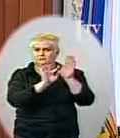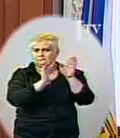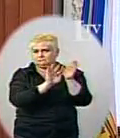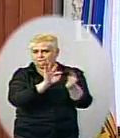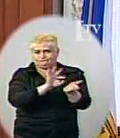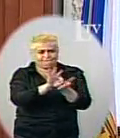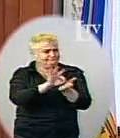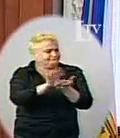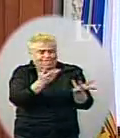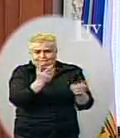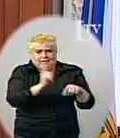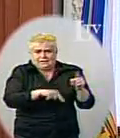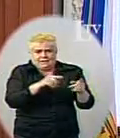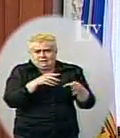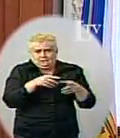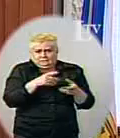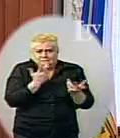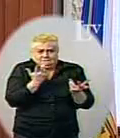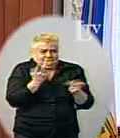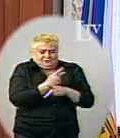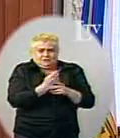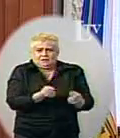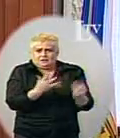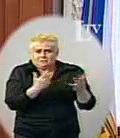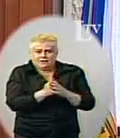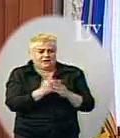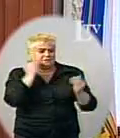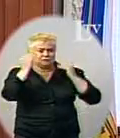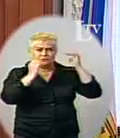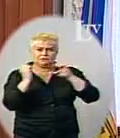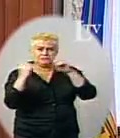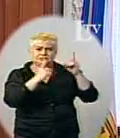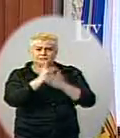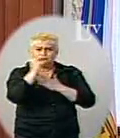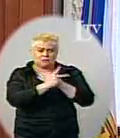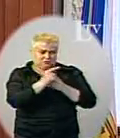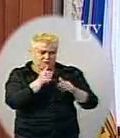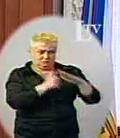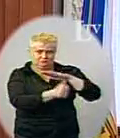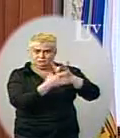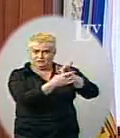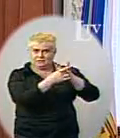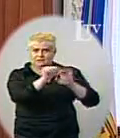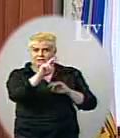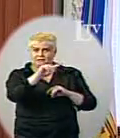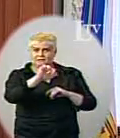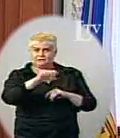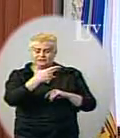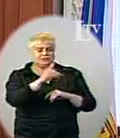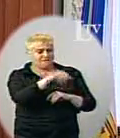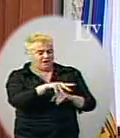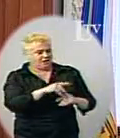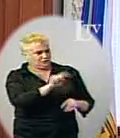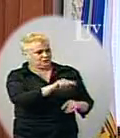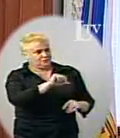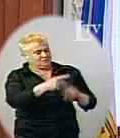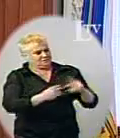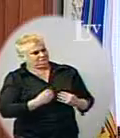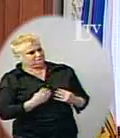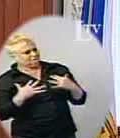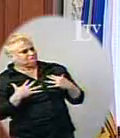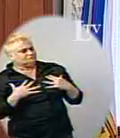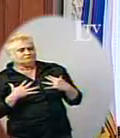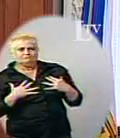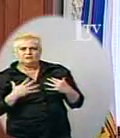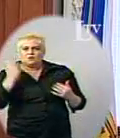movement, perhaps the world's greatest adult education project, is an inspiration as Nova Scotians again take